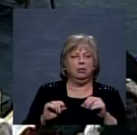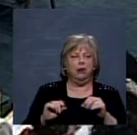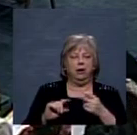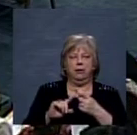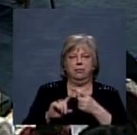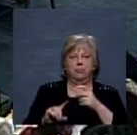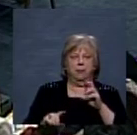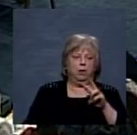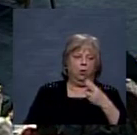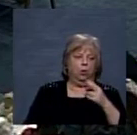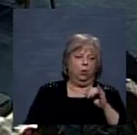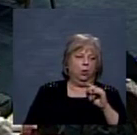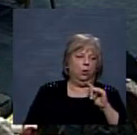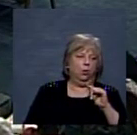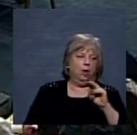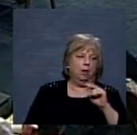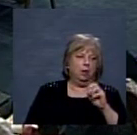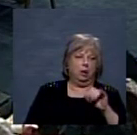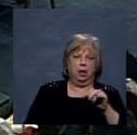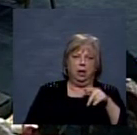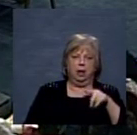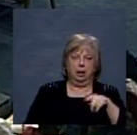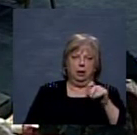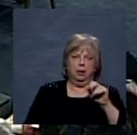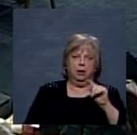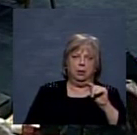from Whitney Patterson.